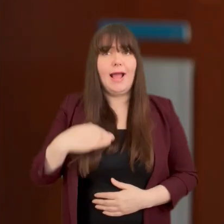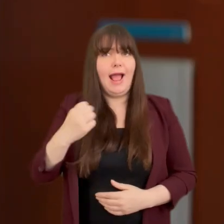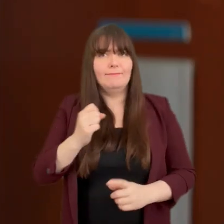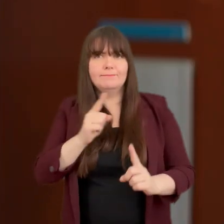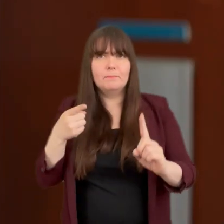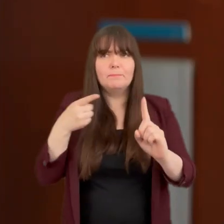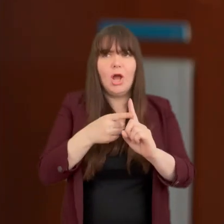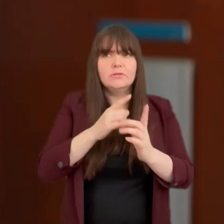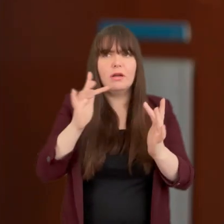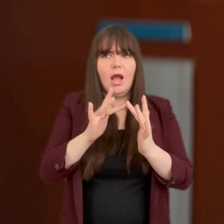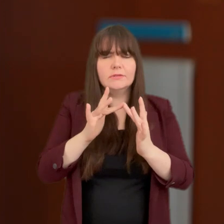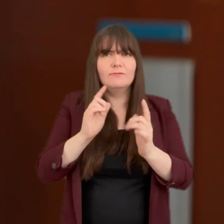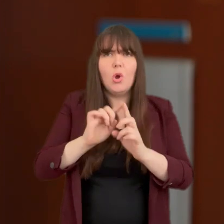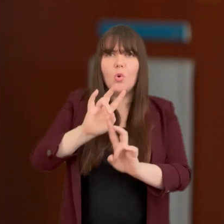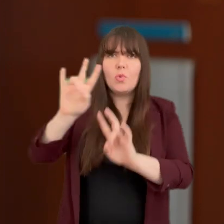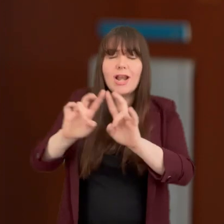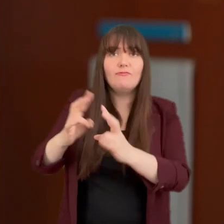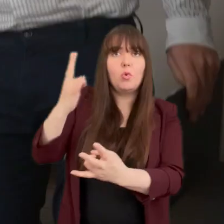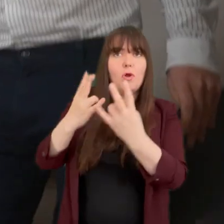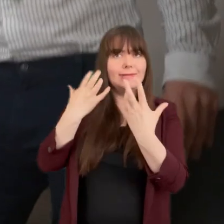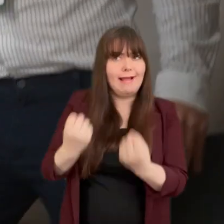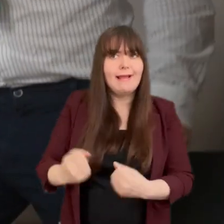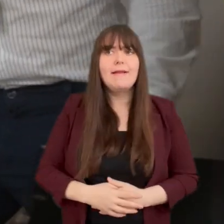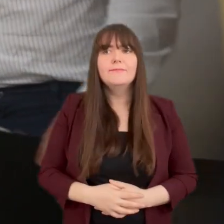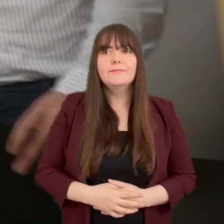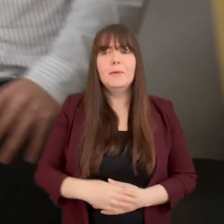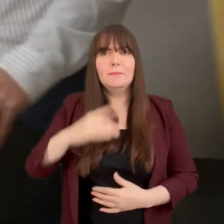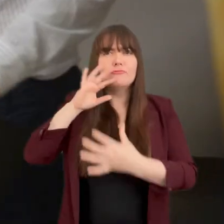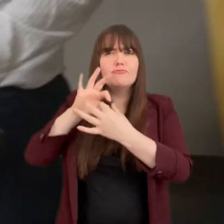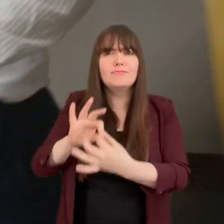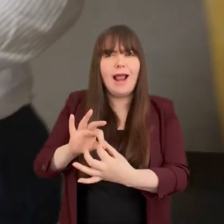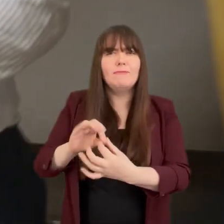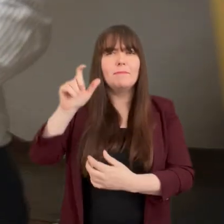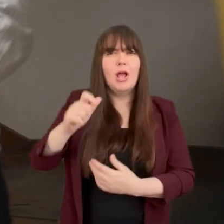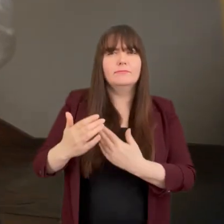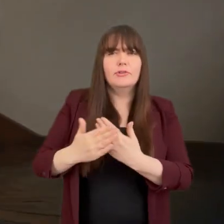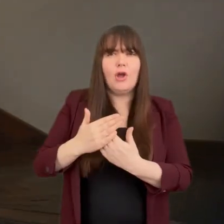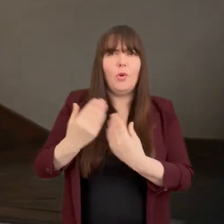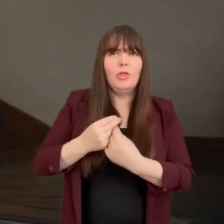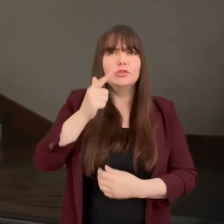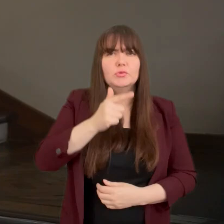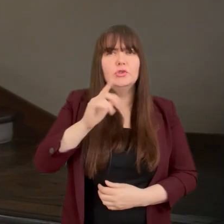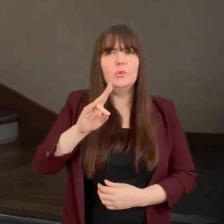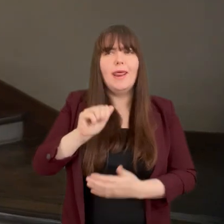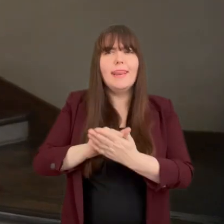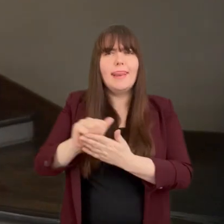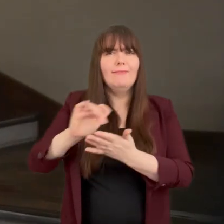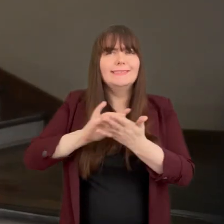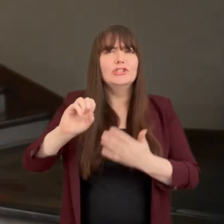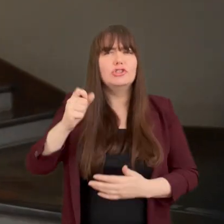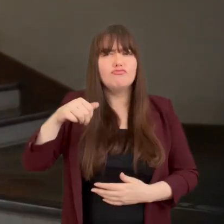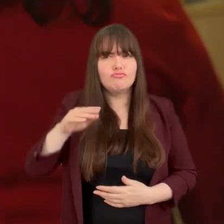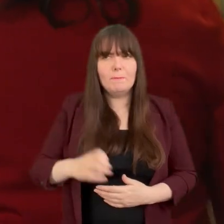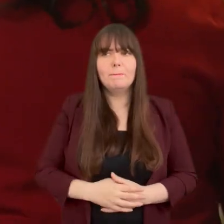appropriate. And we have a single point of contact for queries and questions that come up in relation to the ongoing care of a young person